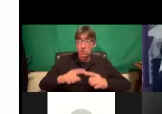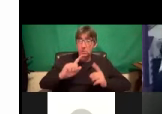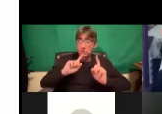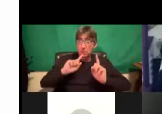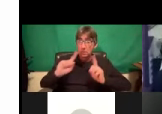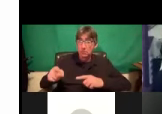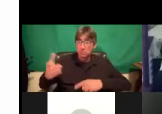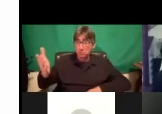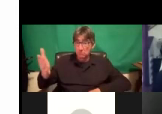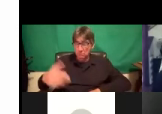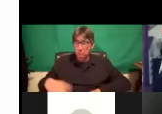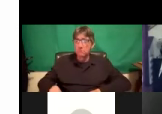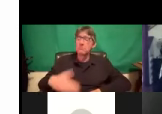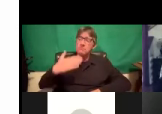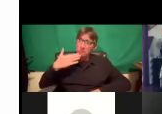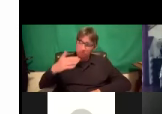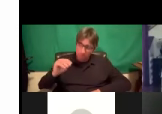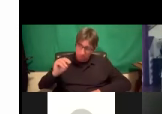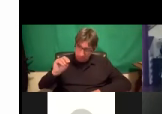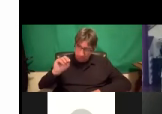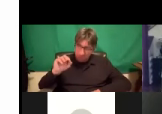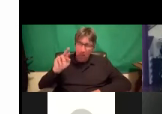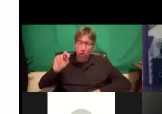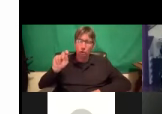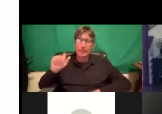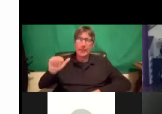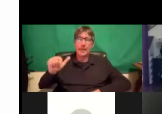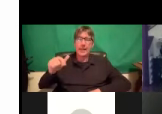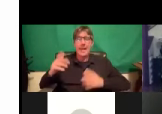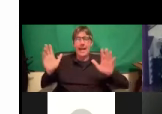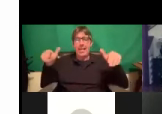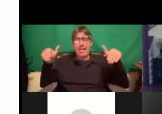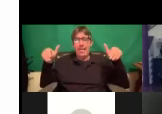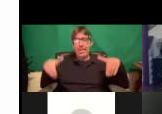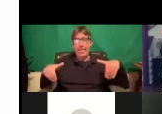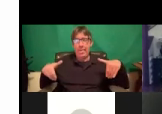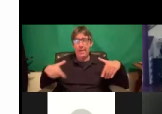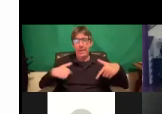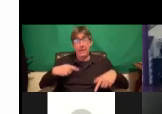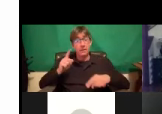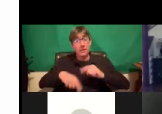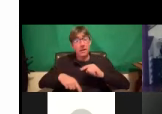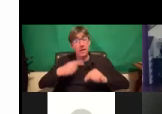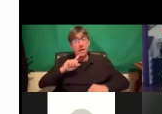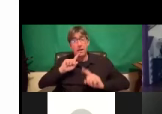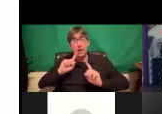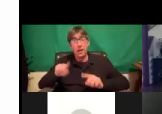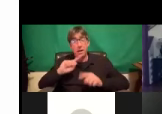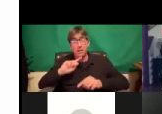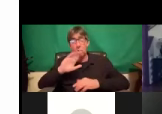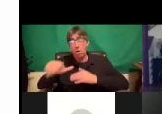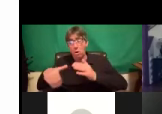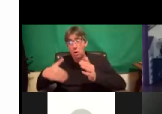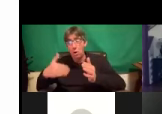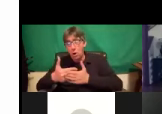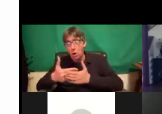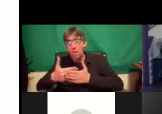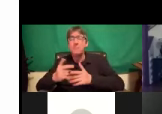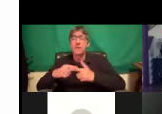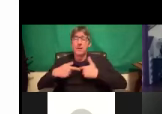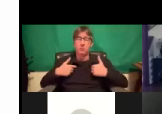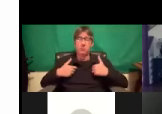thank you, Maria, and thank you for your comments. And I don't think I'll be able to answer them all, but I'll do my best. From a high level, and I'm sure